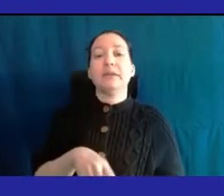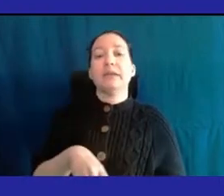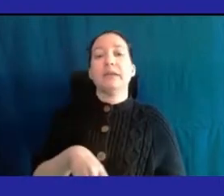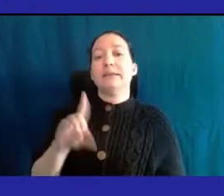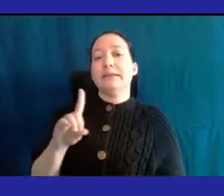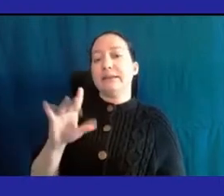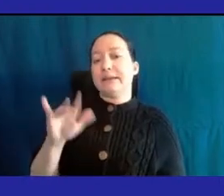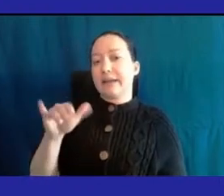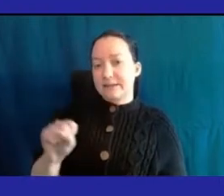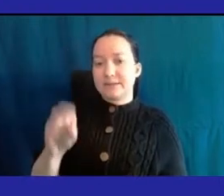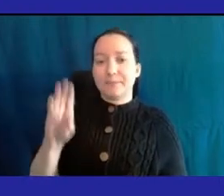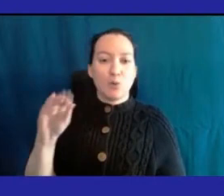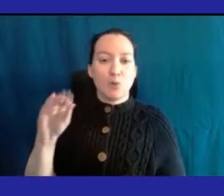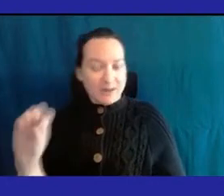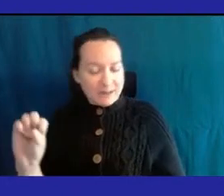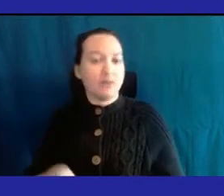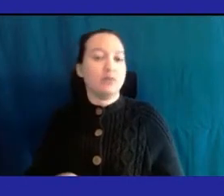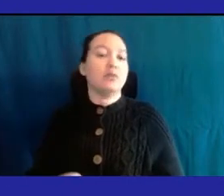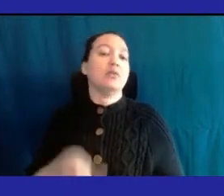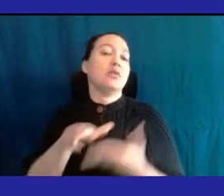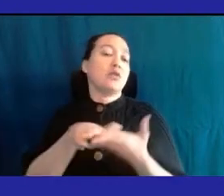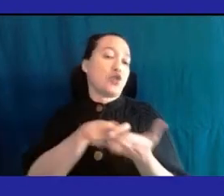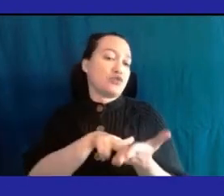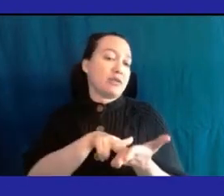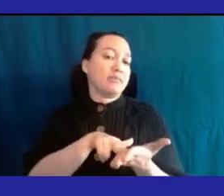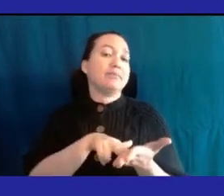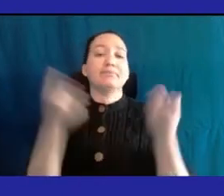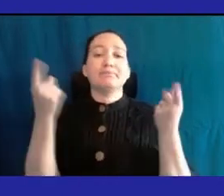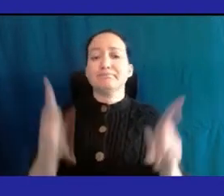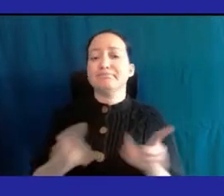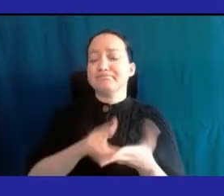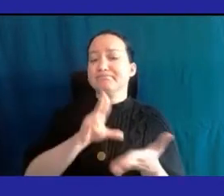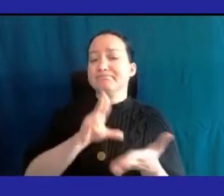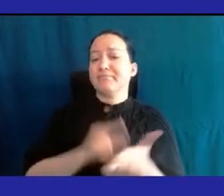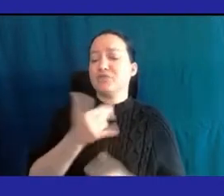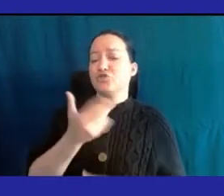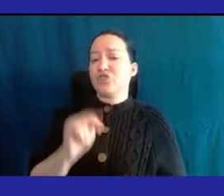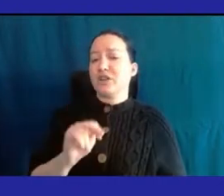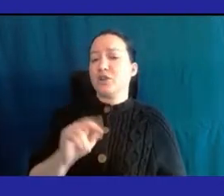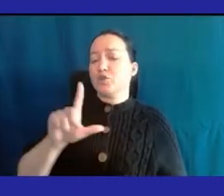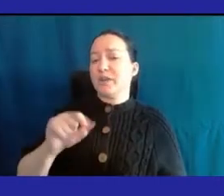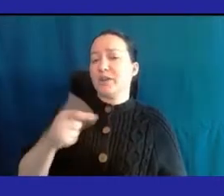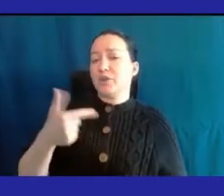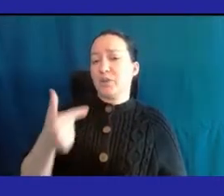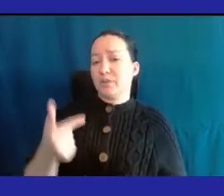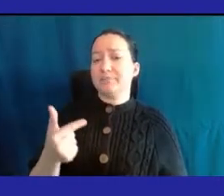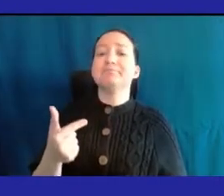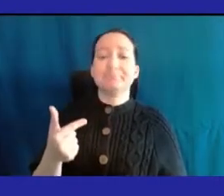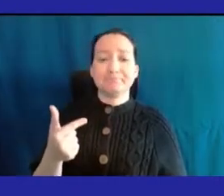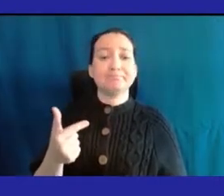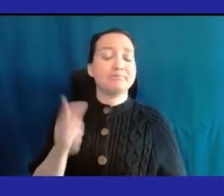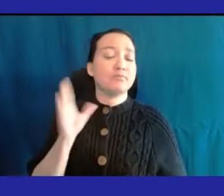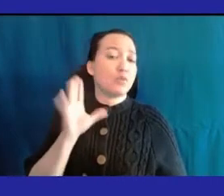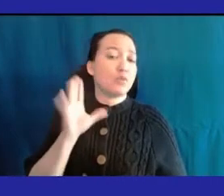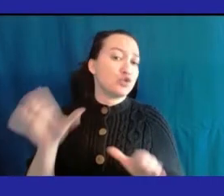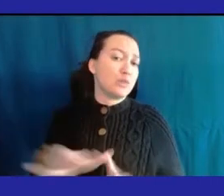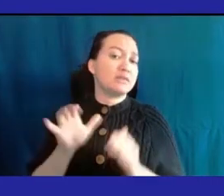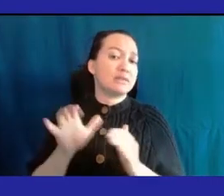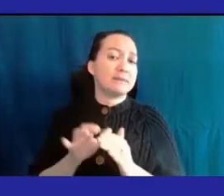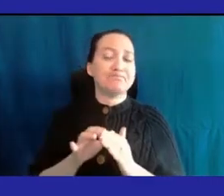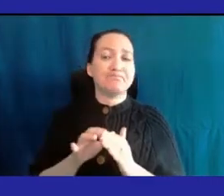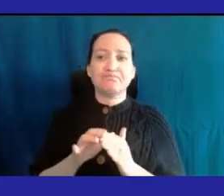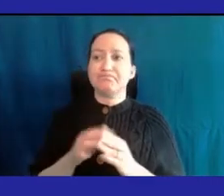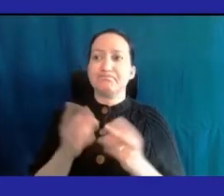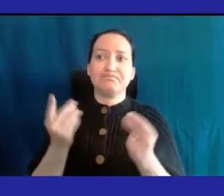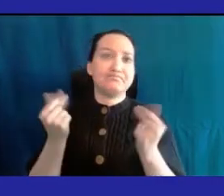BOE. The contract was executed back in January of 2021, so they are doing this as a turnkey solution for